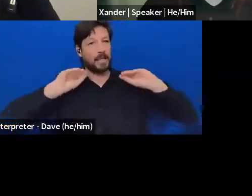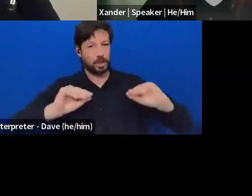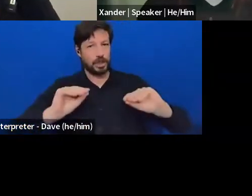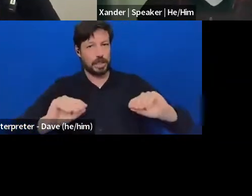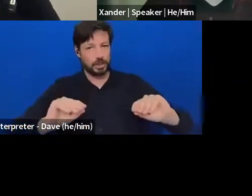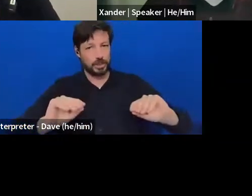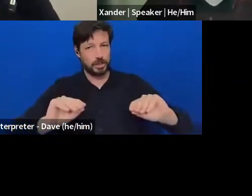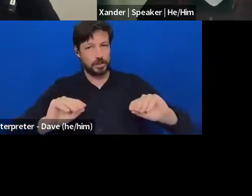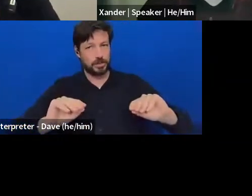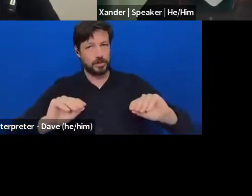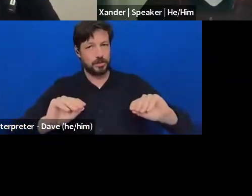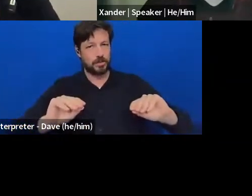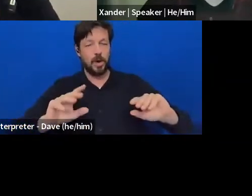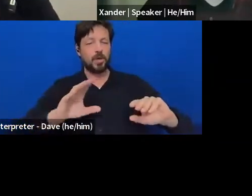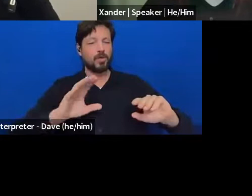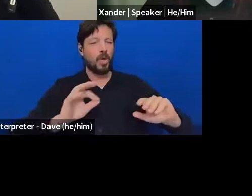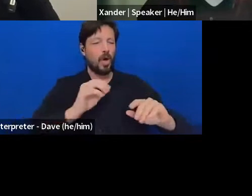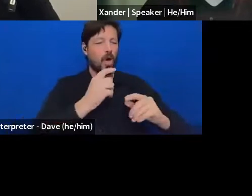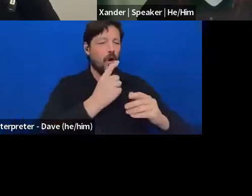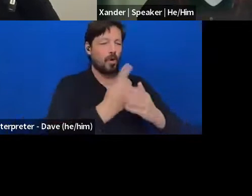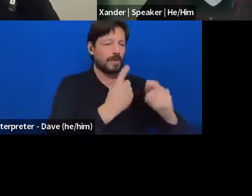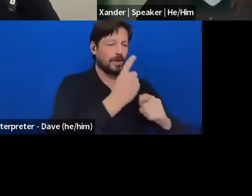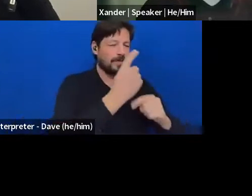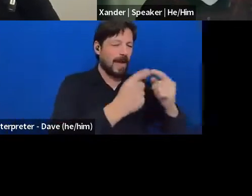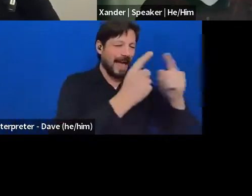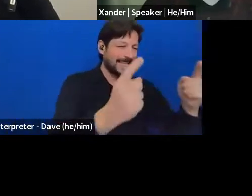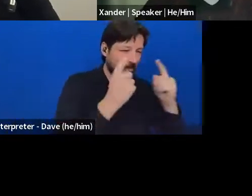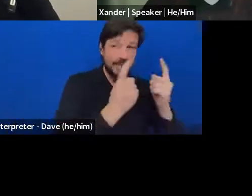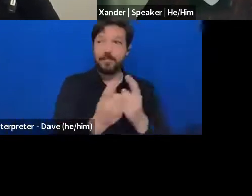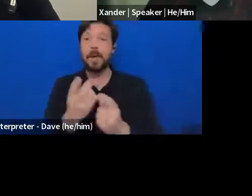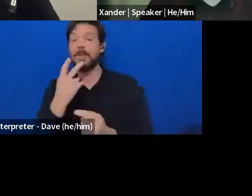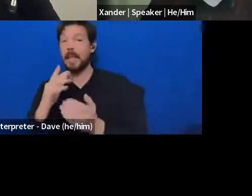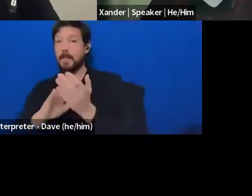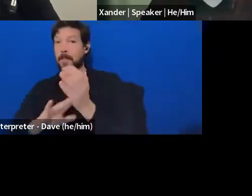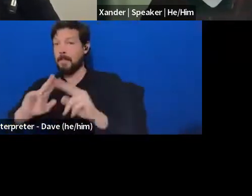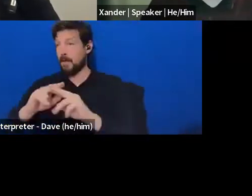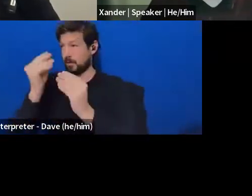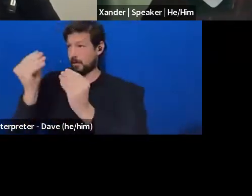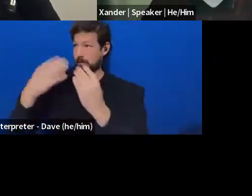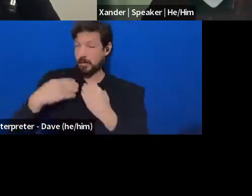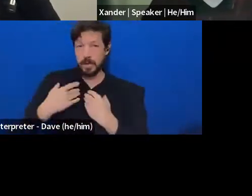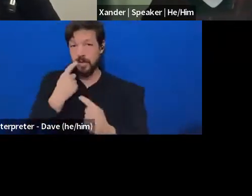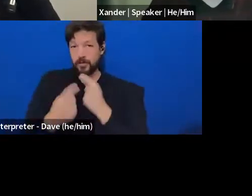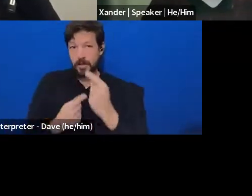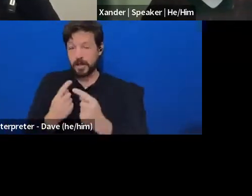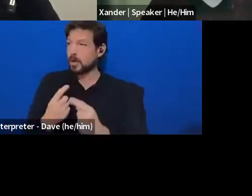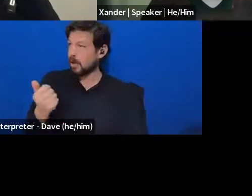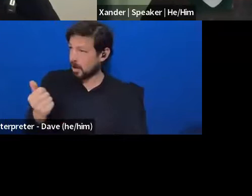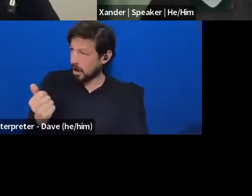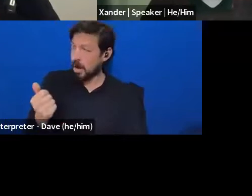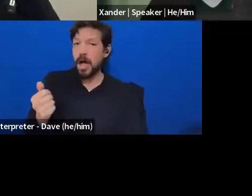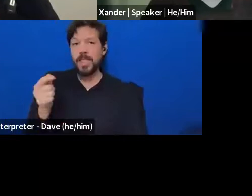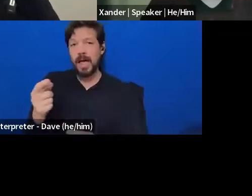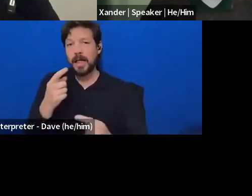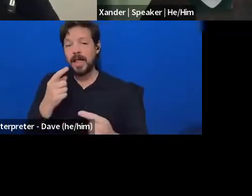know something about their child or something that helps their child, whether it's in a home setting, I can find a way to transfer that to a